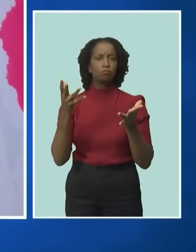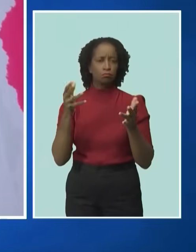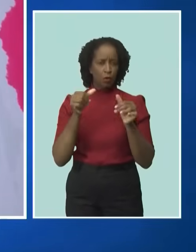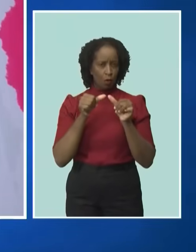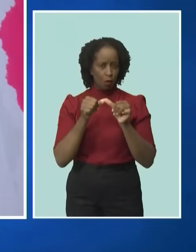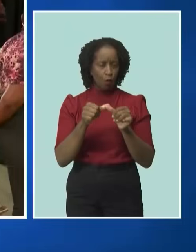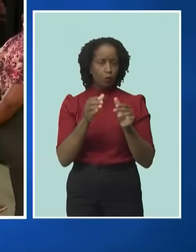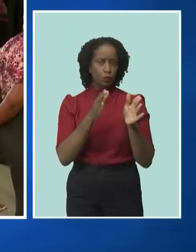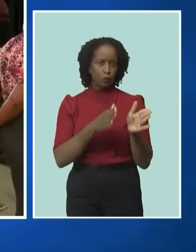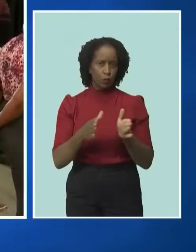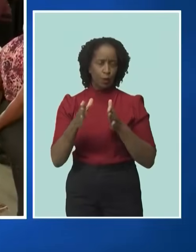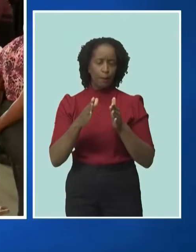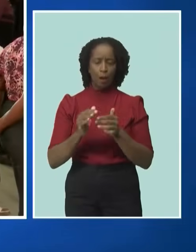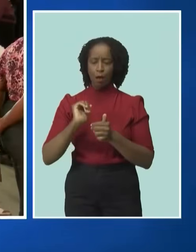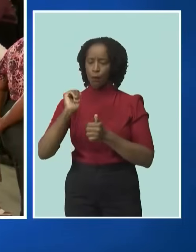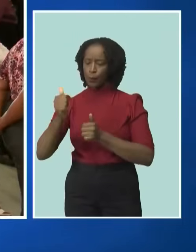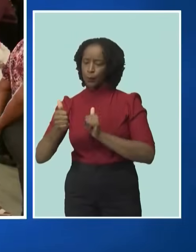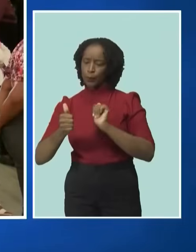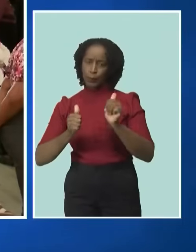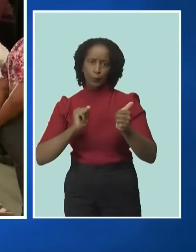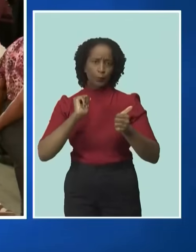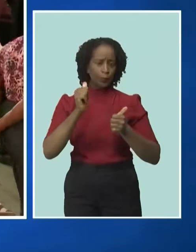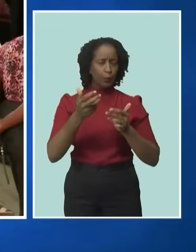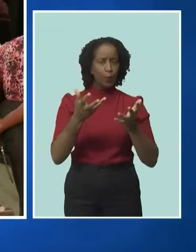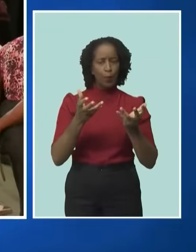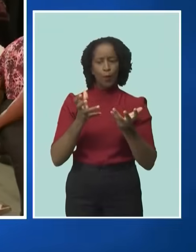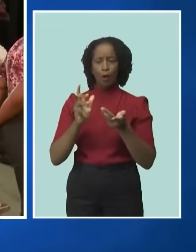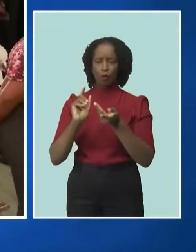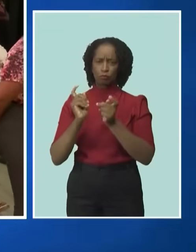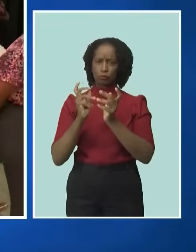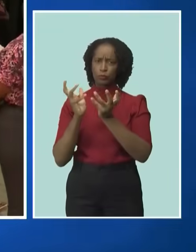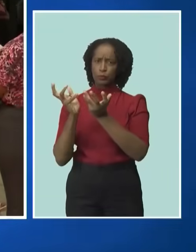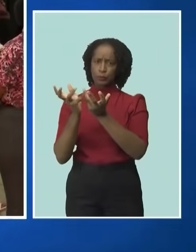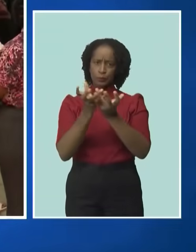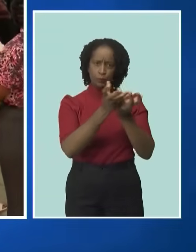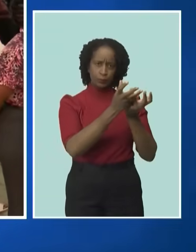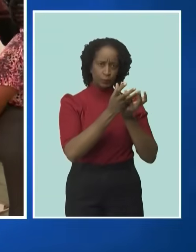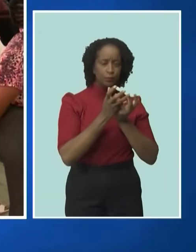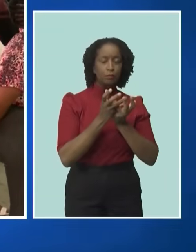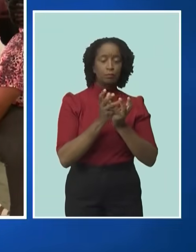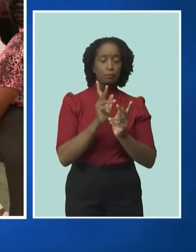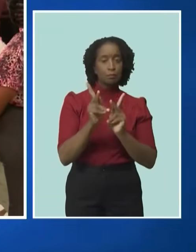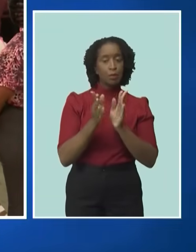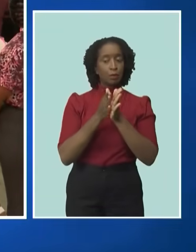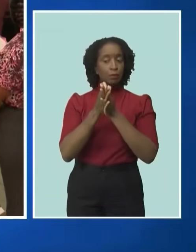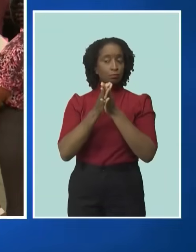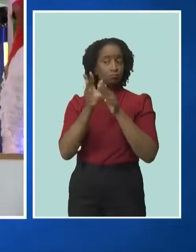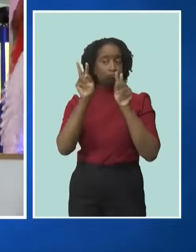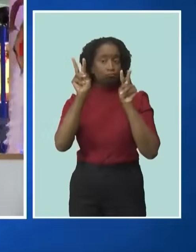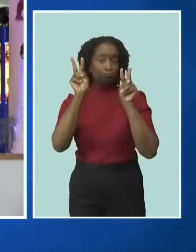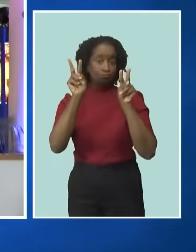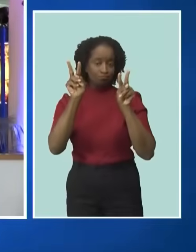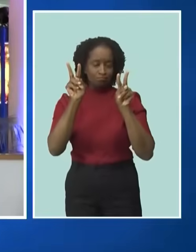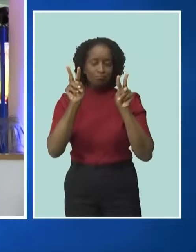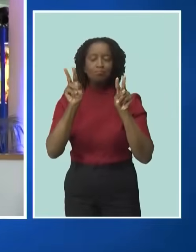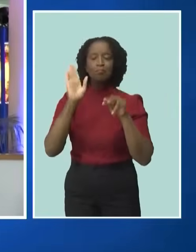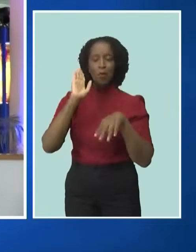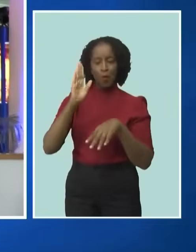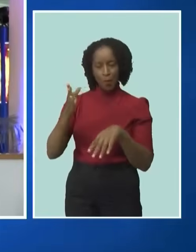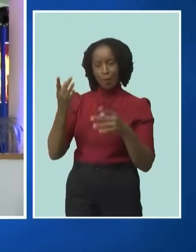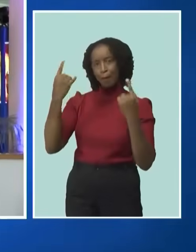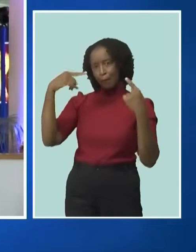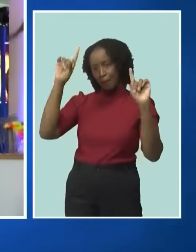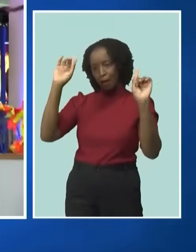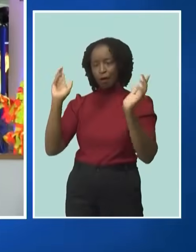ensure Carifesta is more dynamic, economically viable, and meets the expectations of regional and international